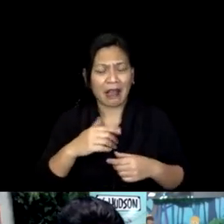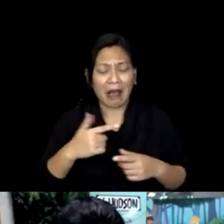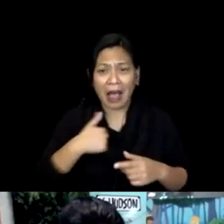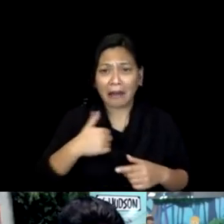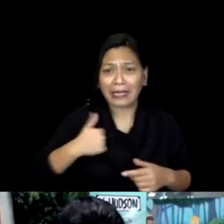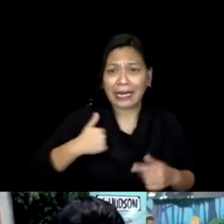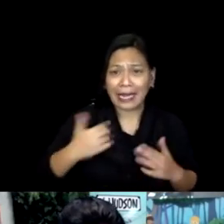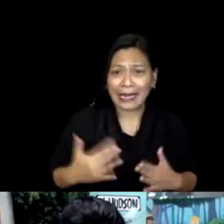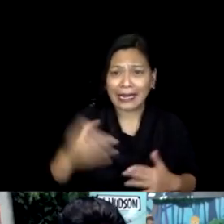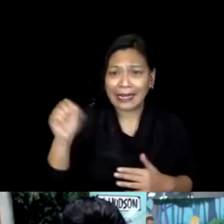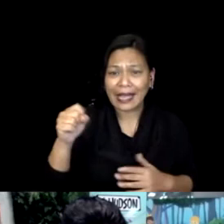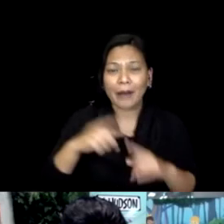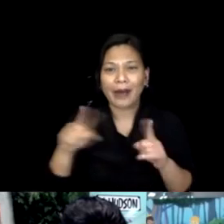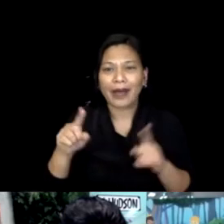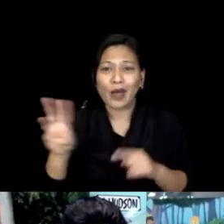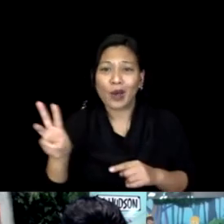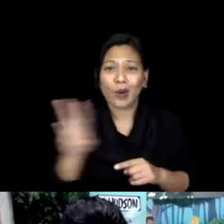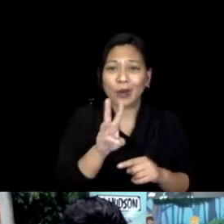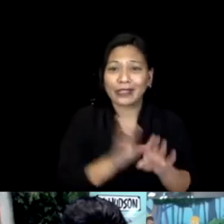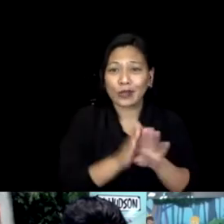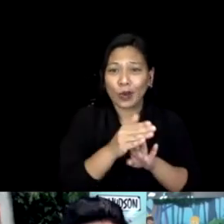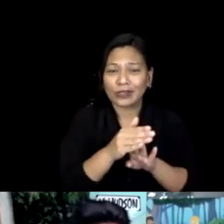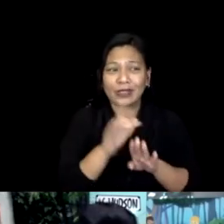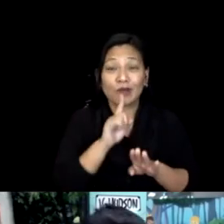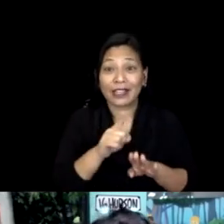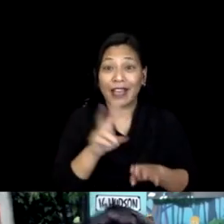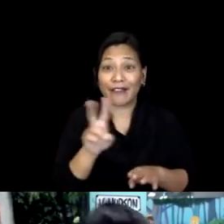but I am West Coast. I am a Vancouver person.